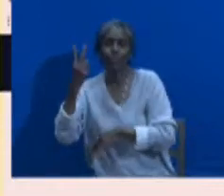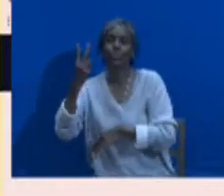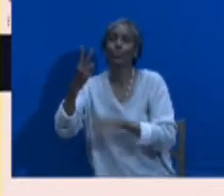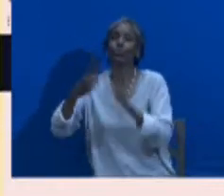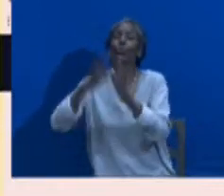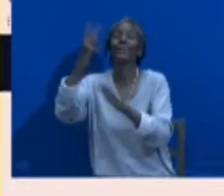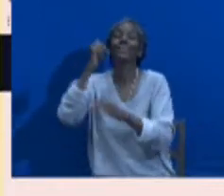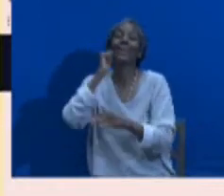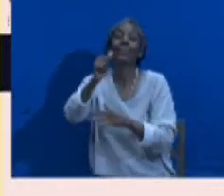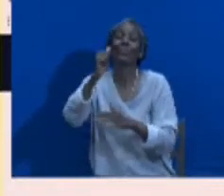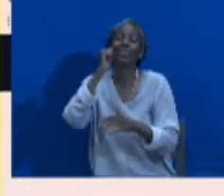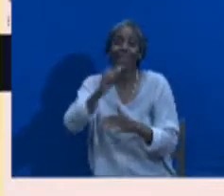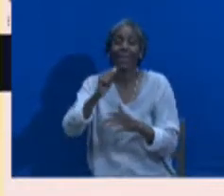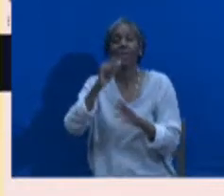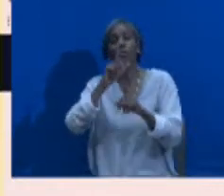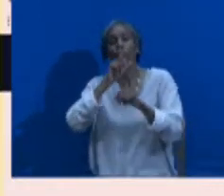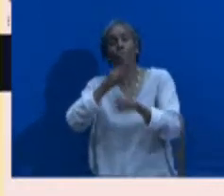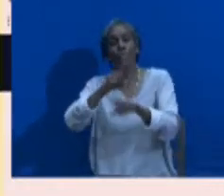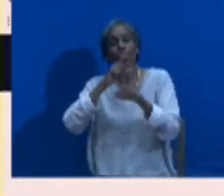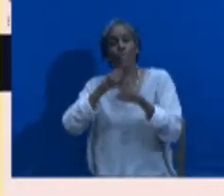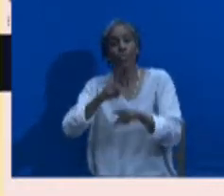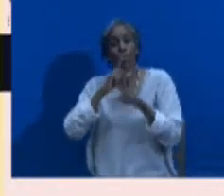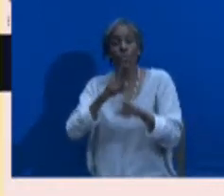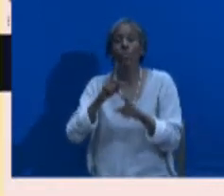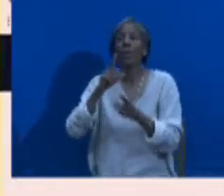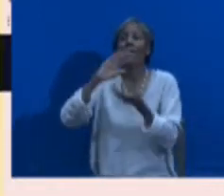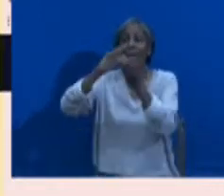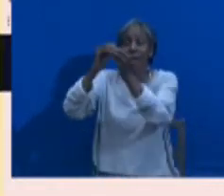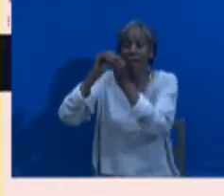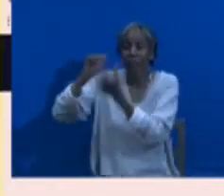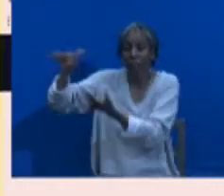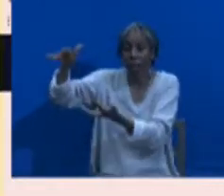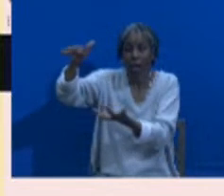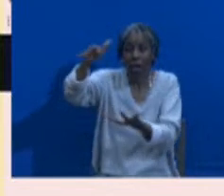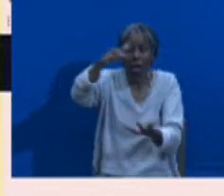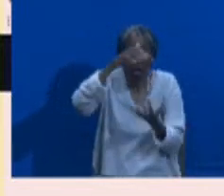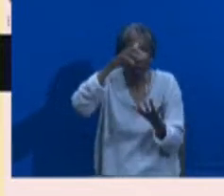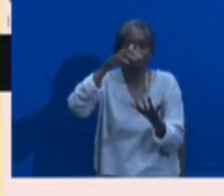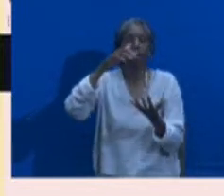us to frame the issues as they arise from data and put them in